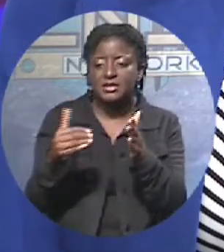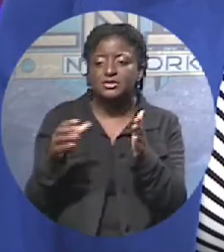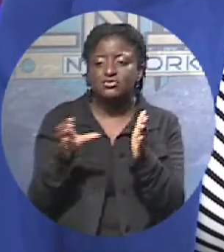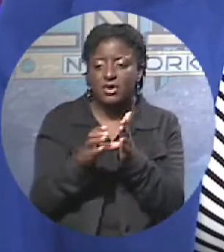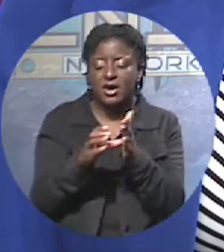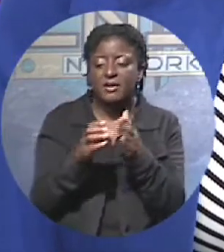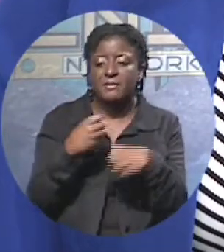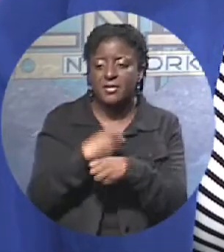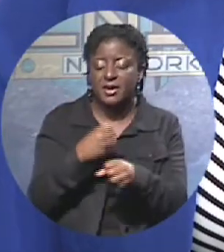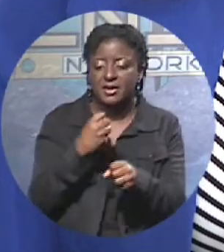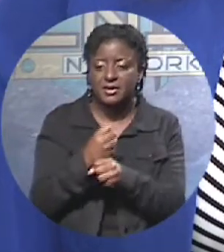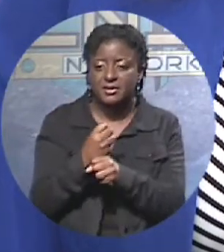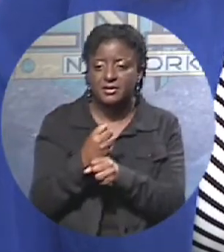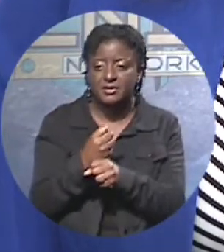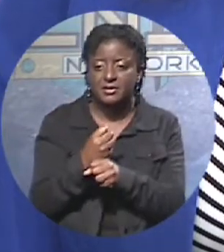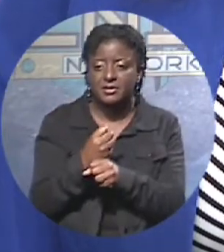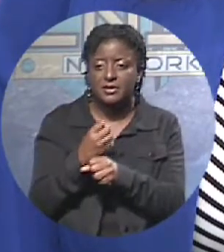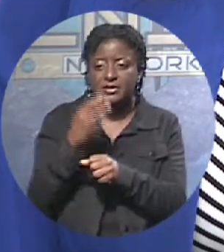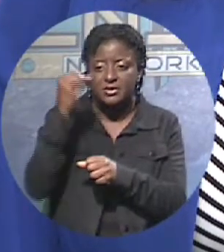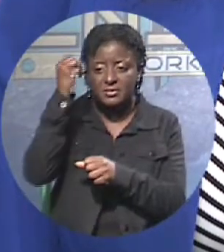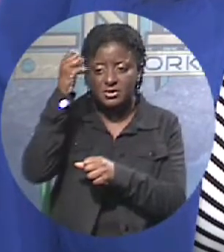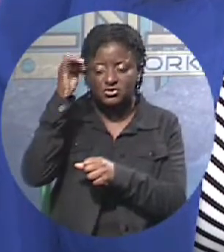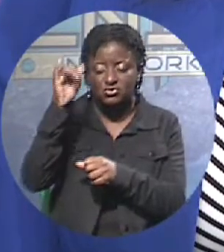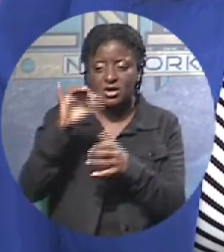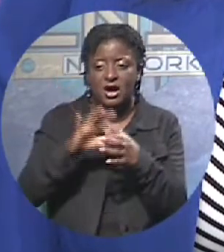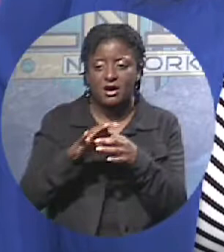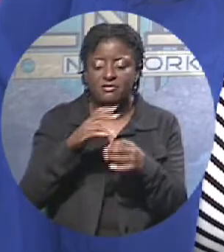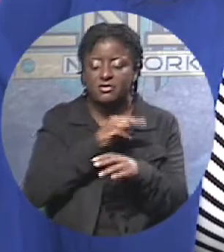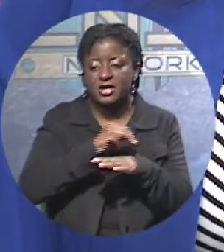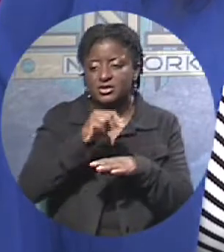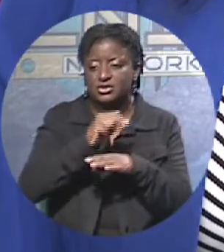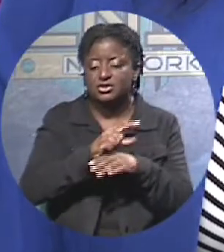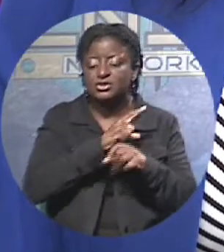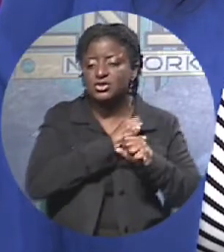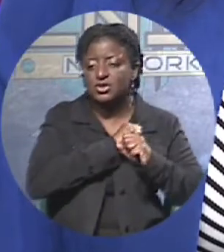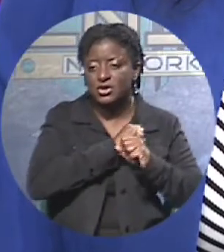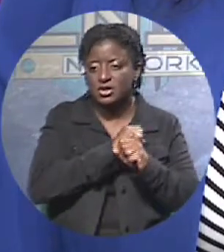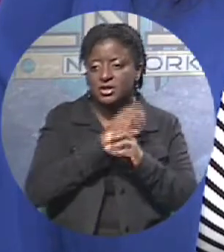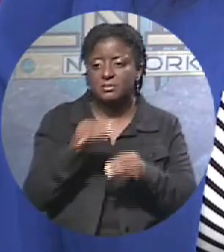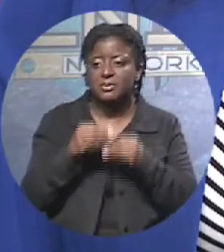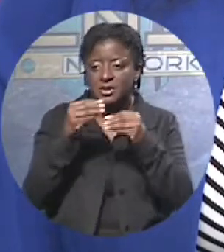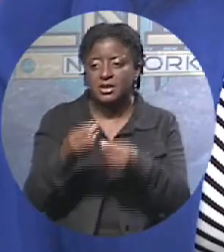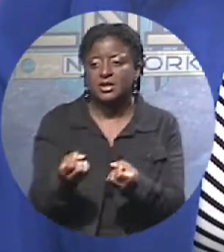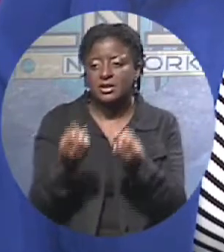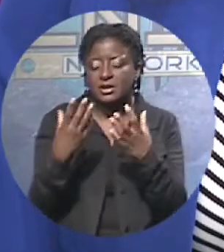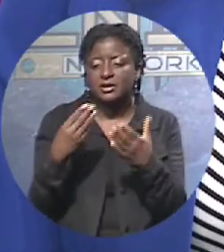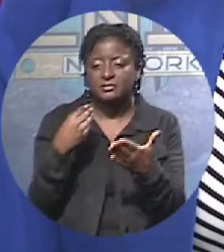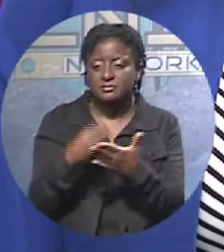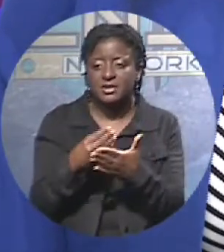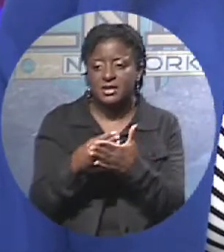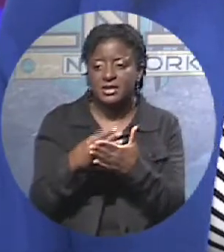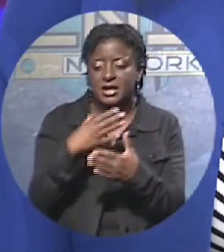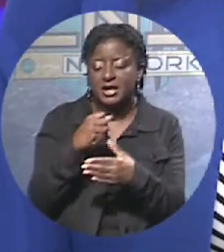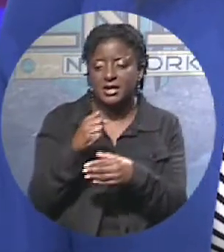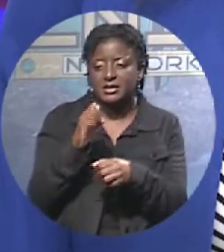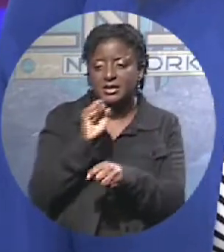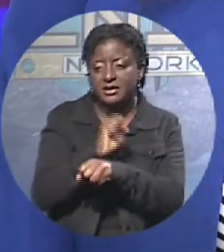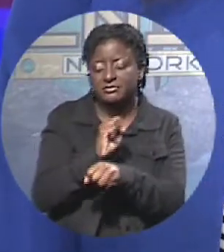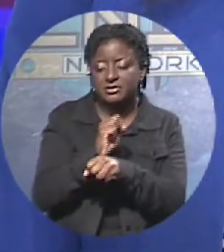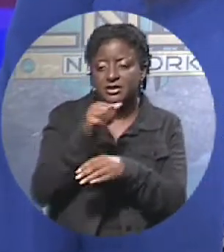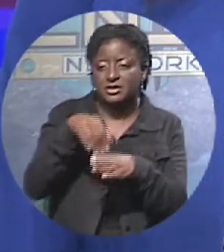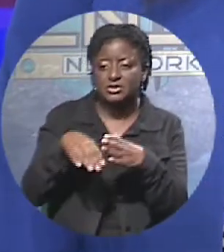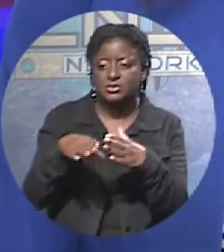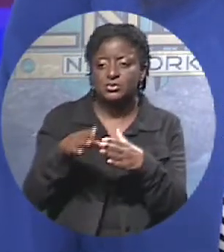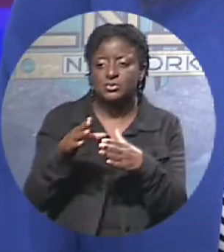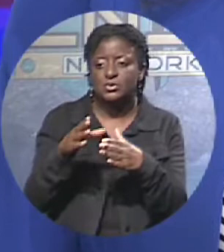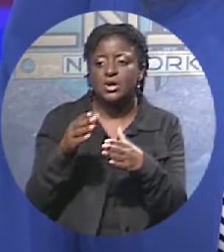Bernard Nottage says his ministry is pumping considerable funding and energy into preventative programs, and they're seeing the positive